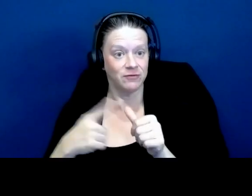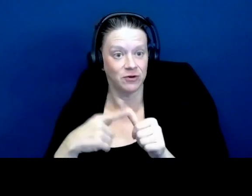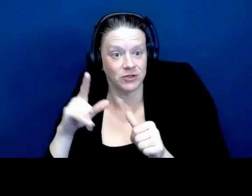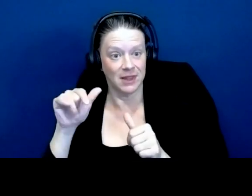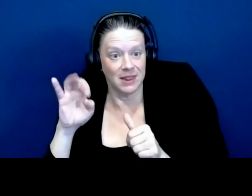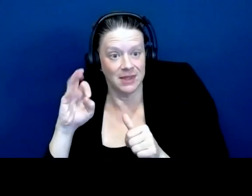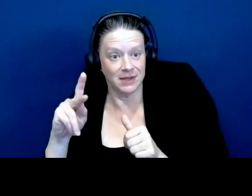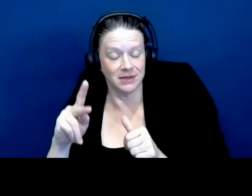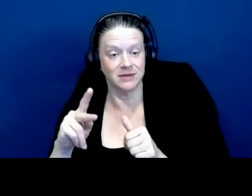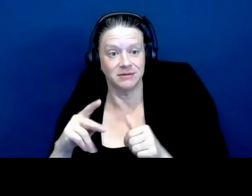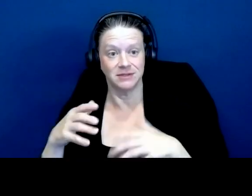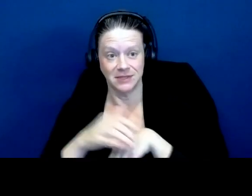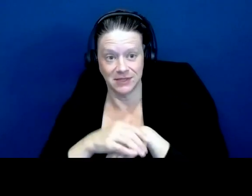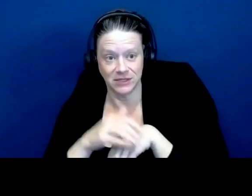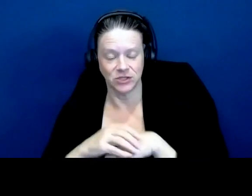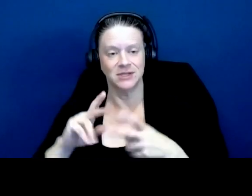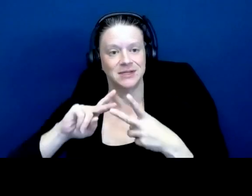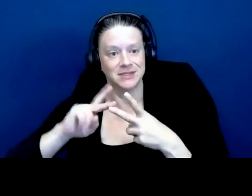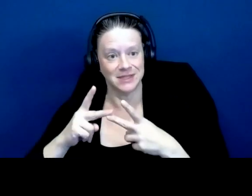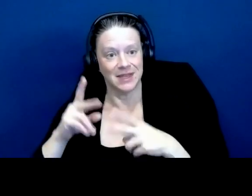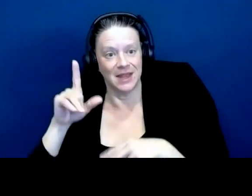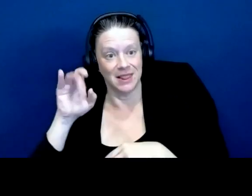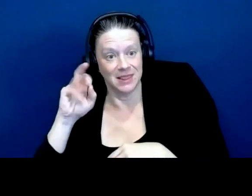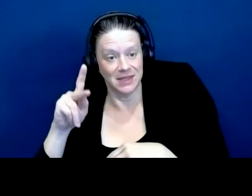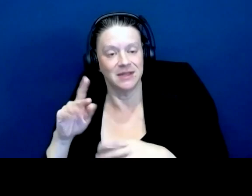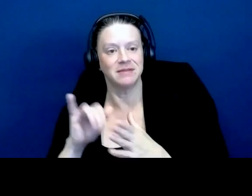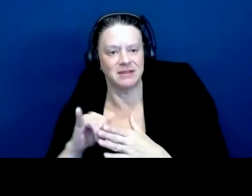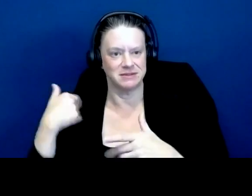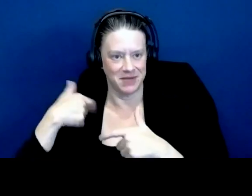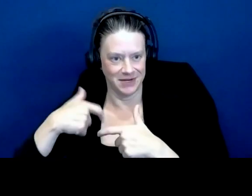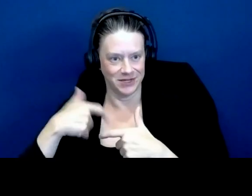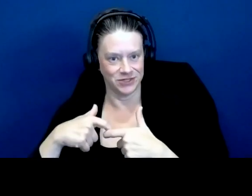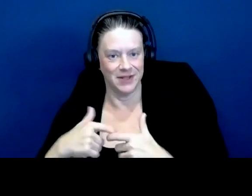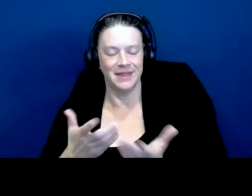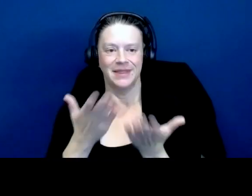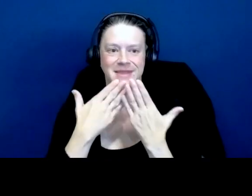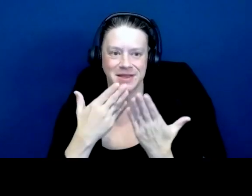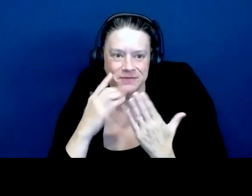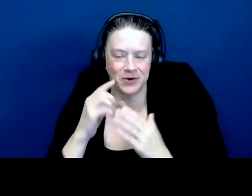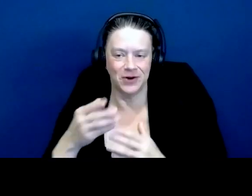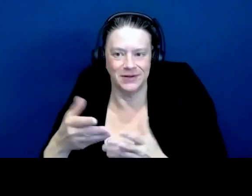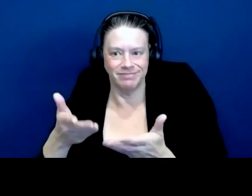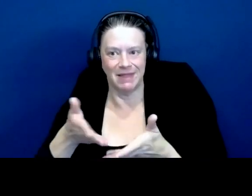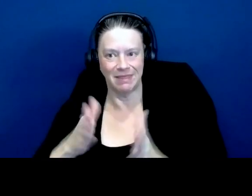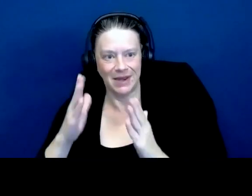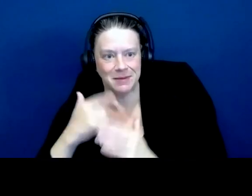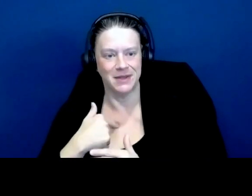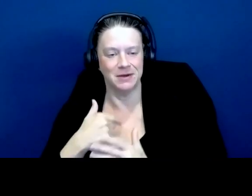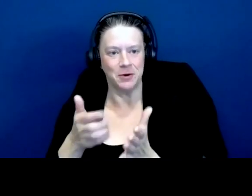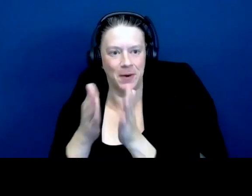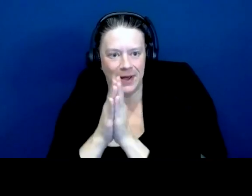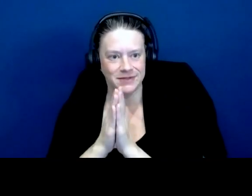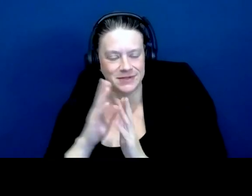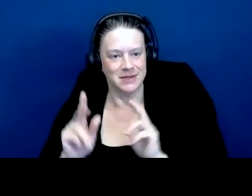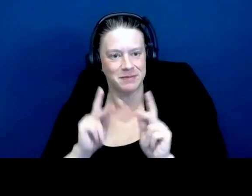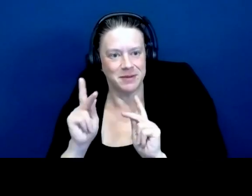Spanish, to give me some feedback. Thank you for letting me request people's thoughts. They're very important